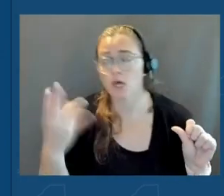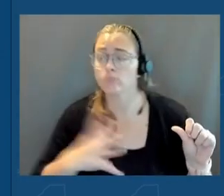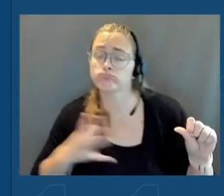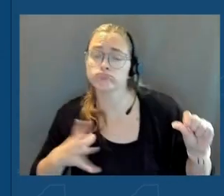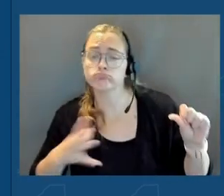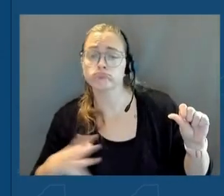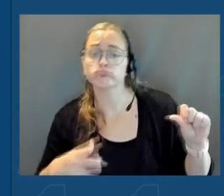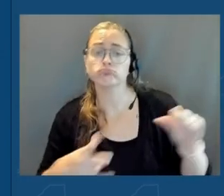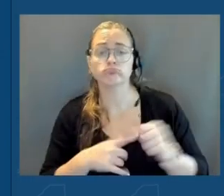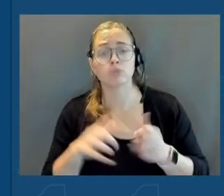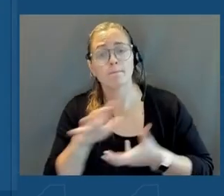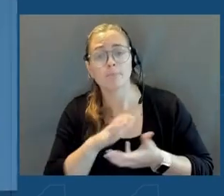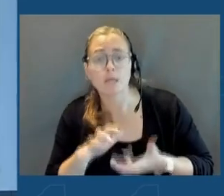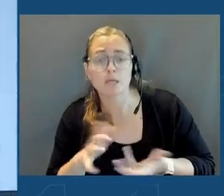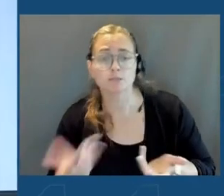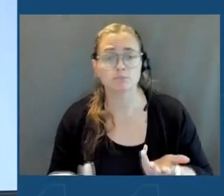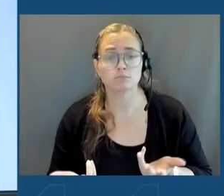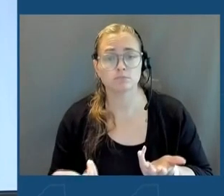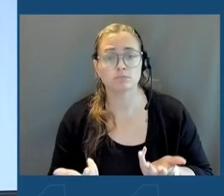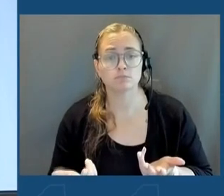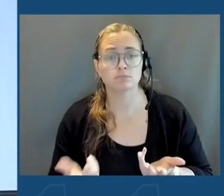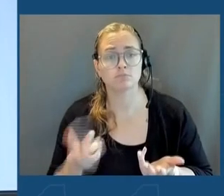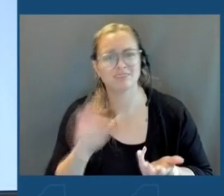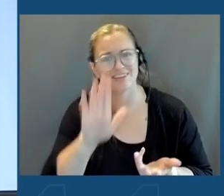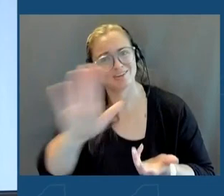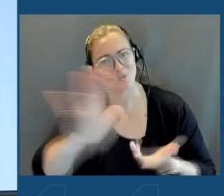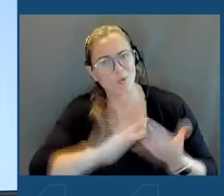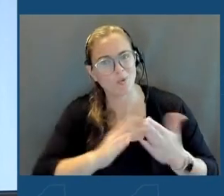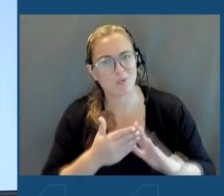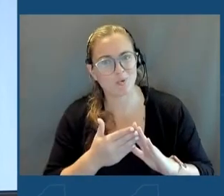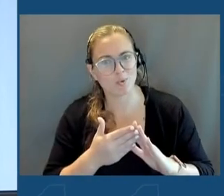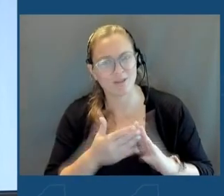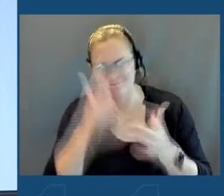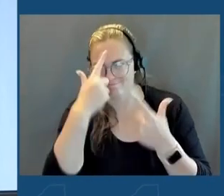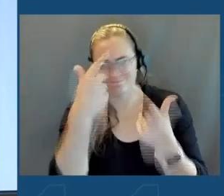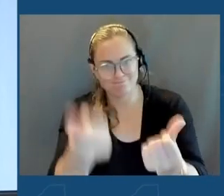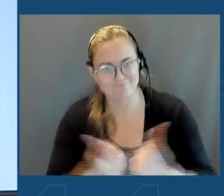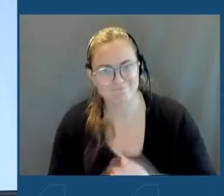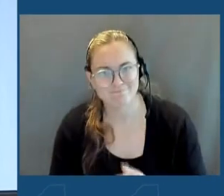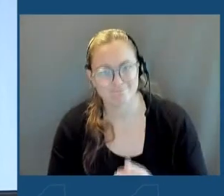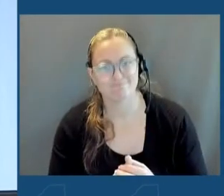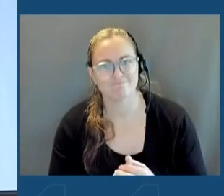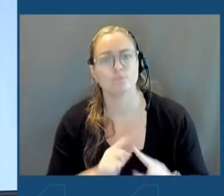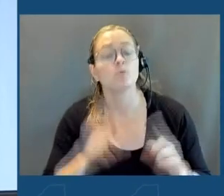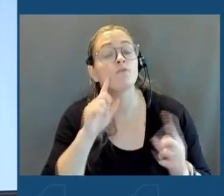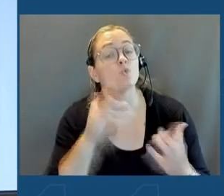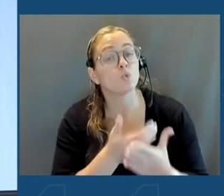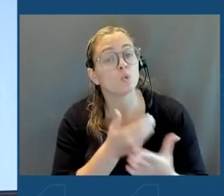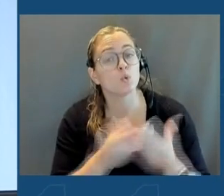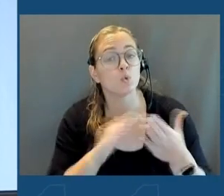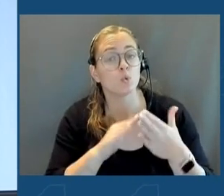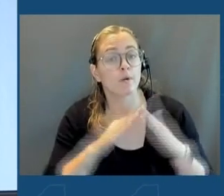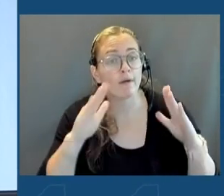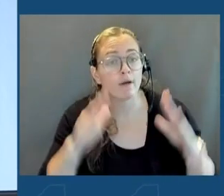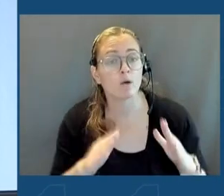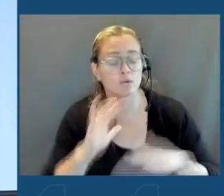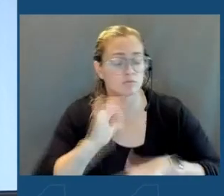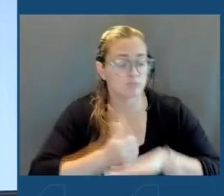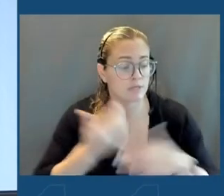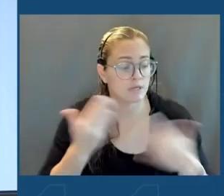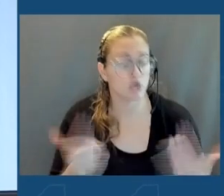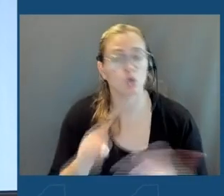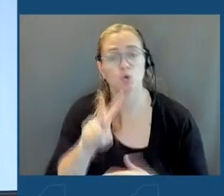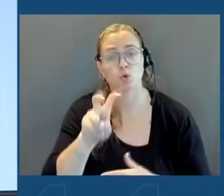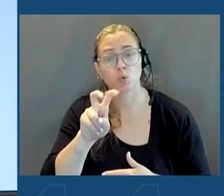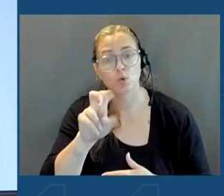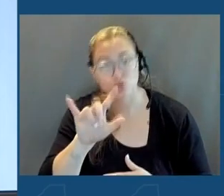use, whatever you want. You're the community in charge. But from new housing that you created here, over 200